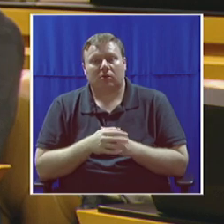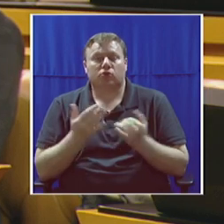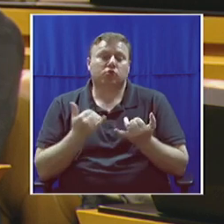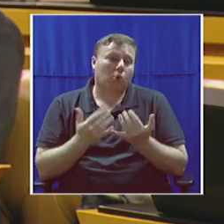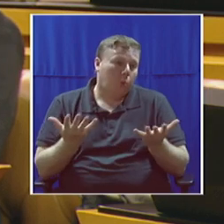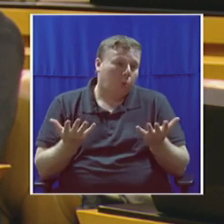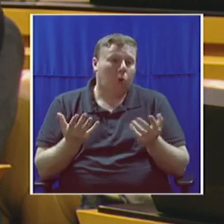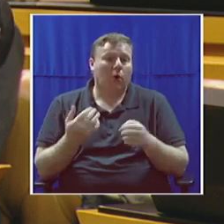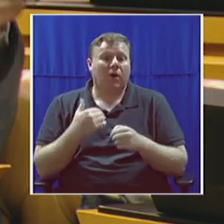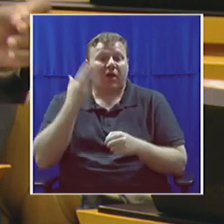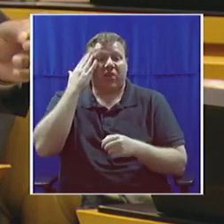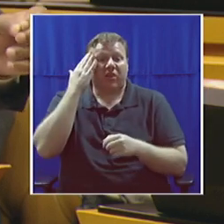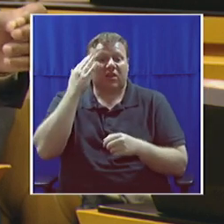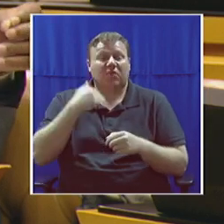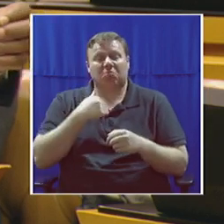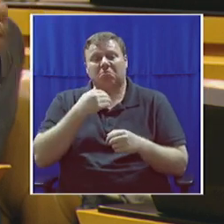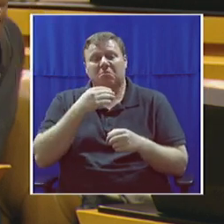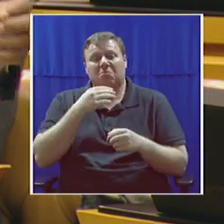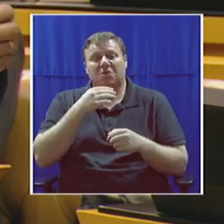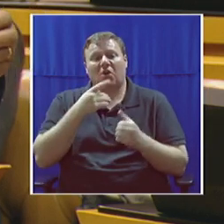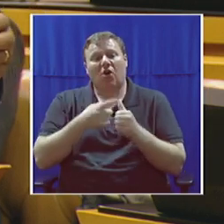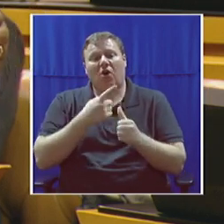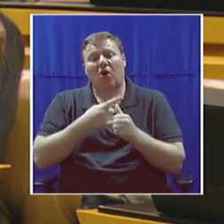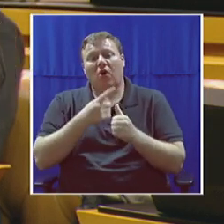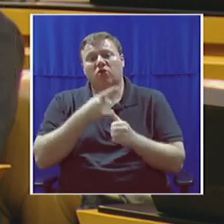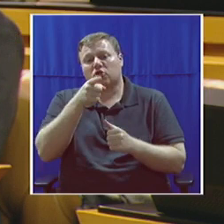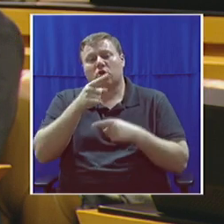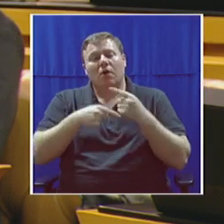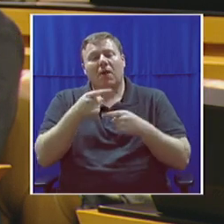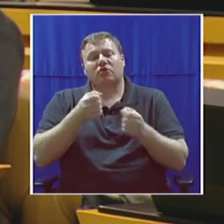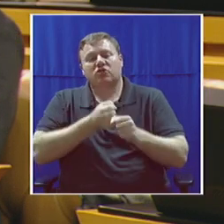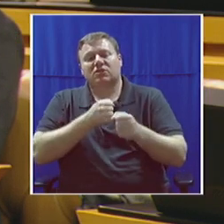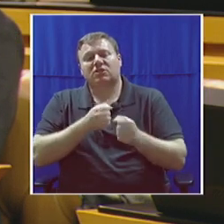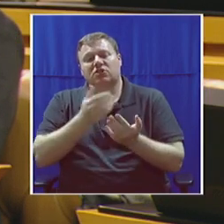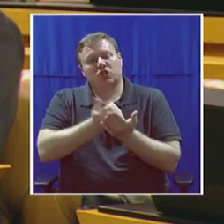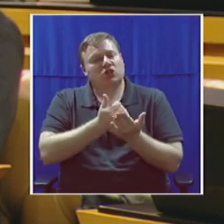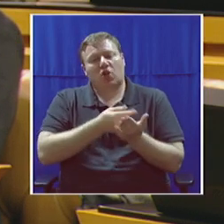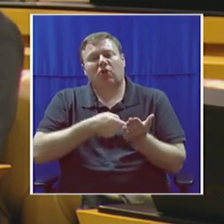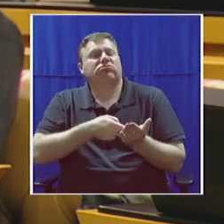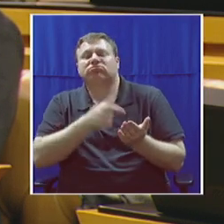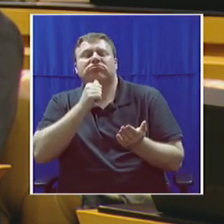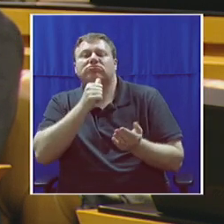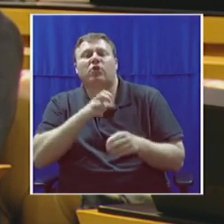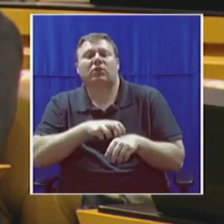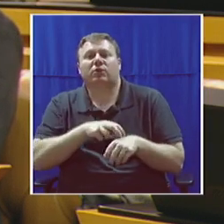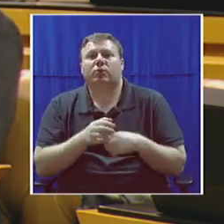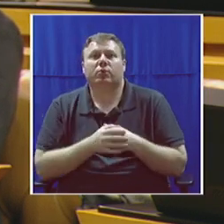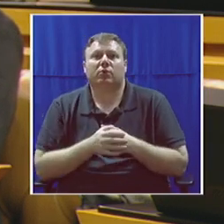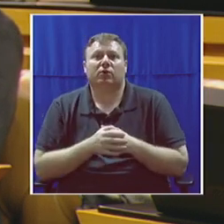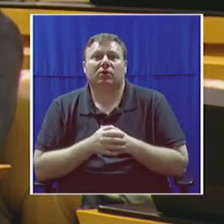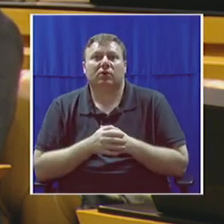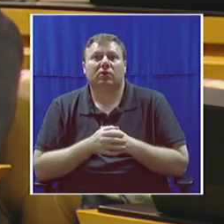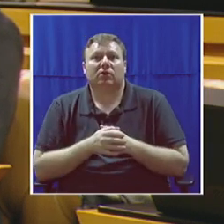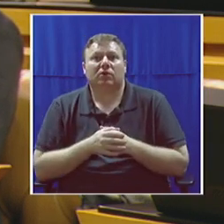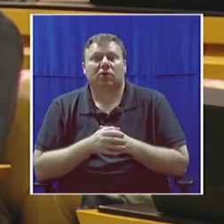you on the other strategic pile the rotation stock that was resolving we will bring the